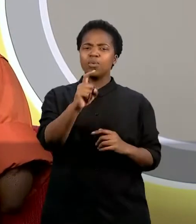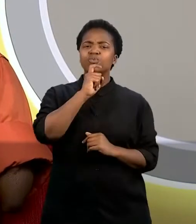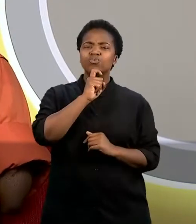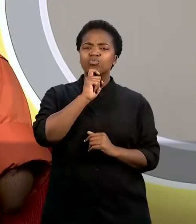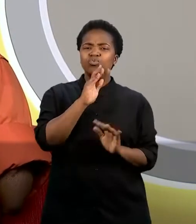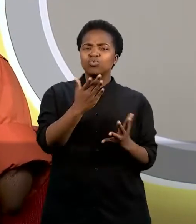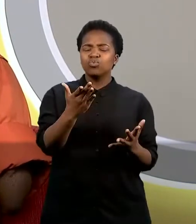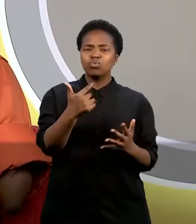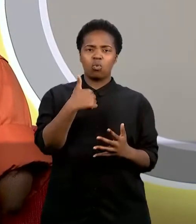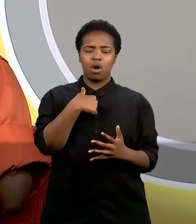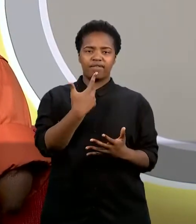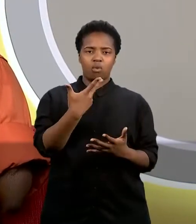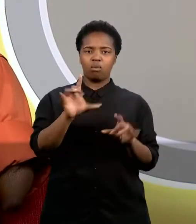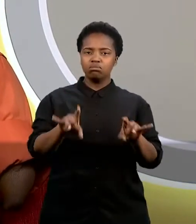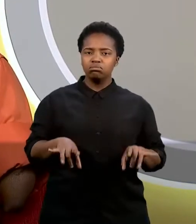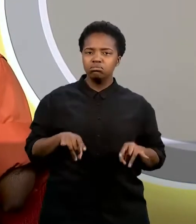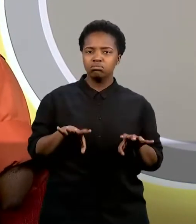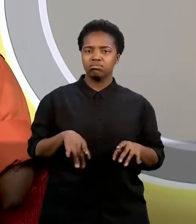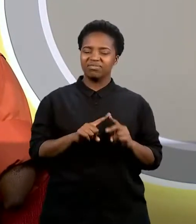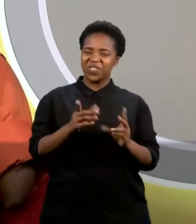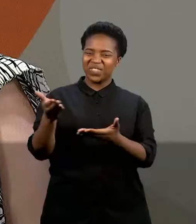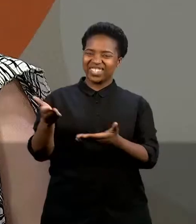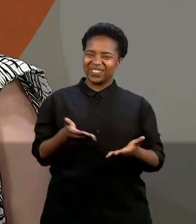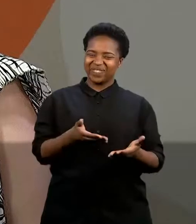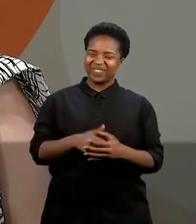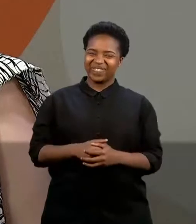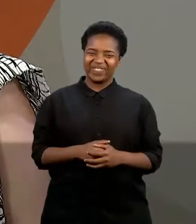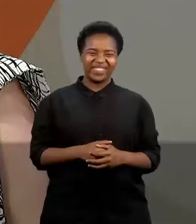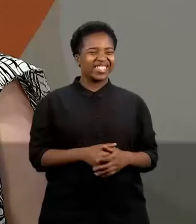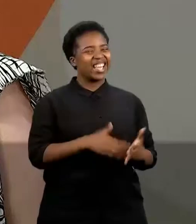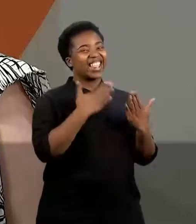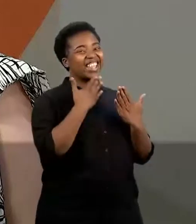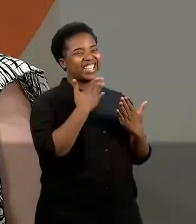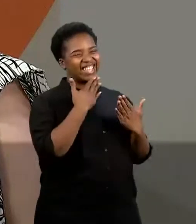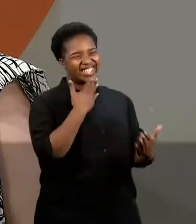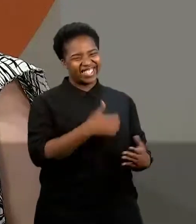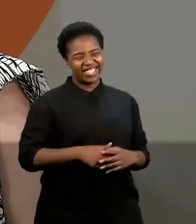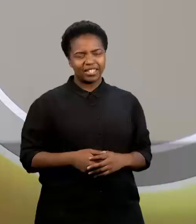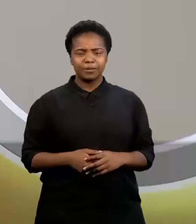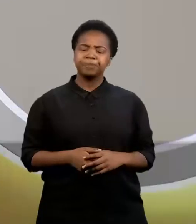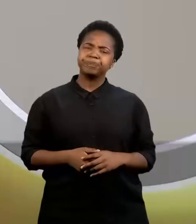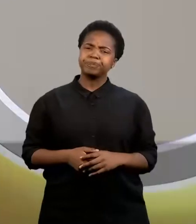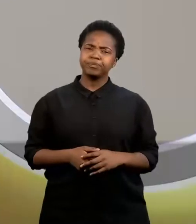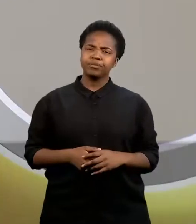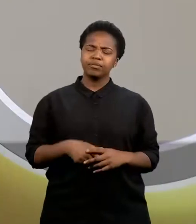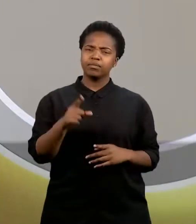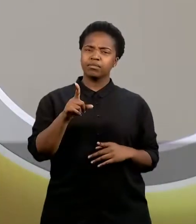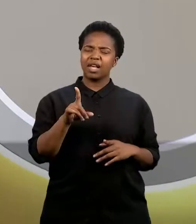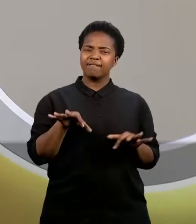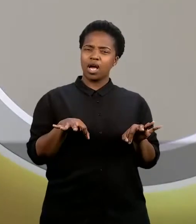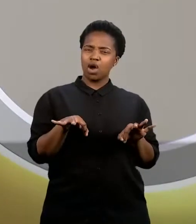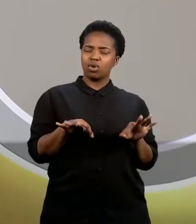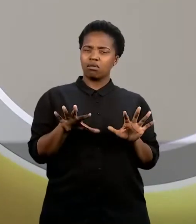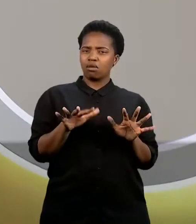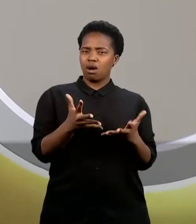mohlala le phetoho ya menahano. Welcome to the show, Isabel. Oh, thank you for having me. Fashion statement, making a